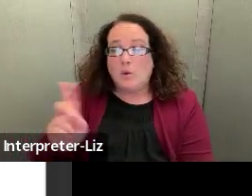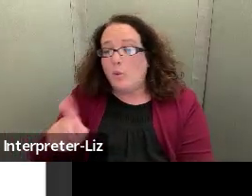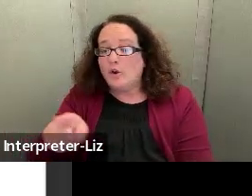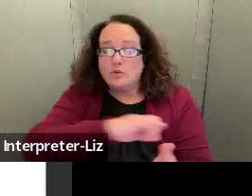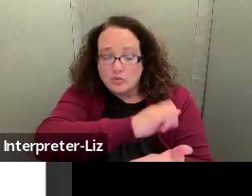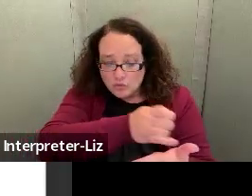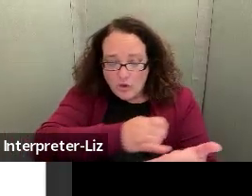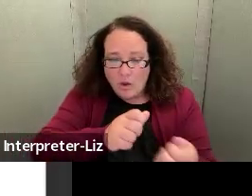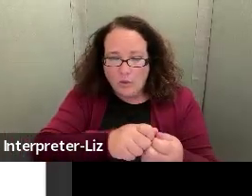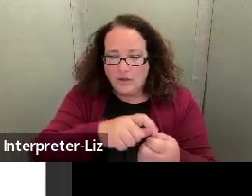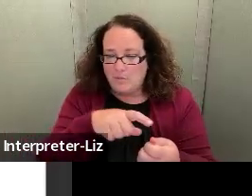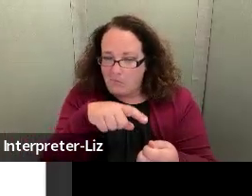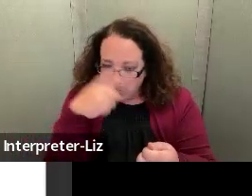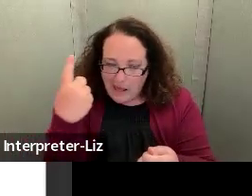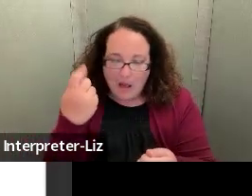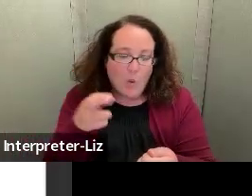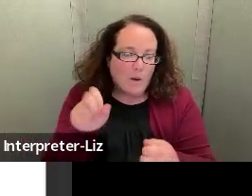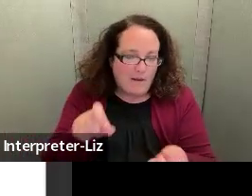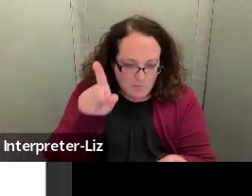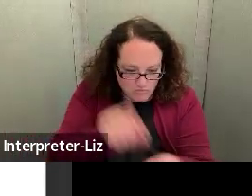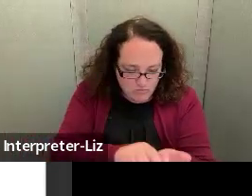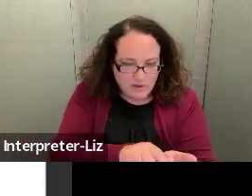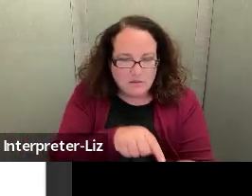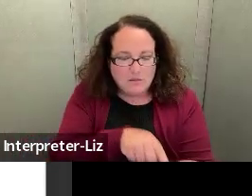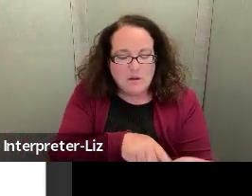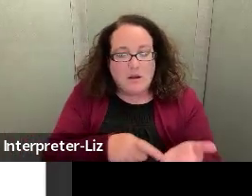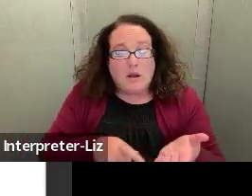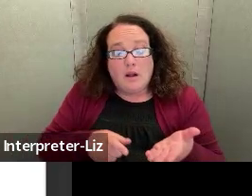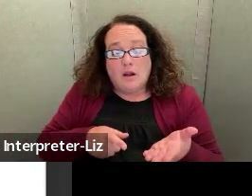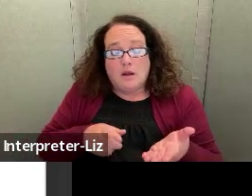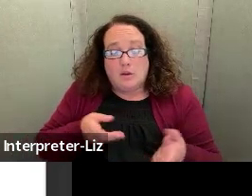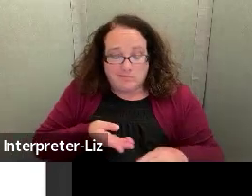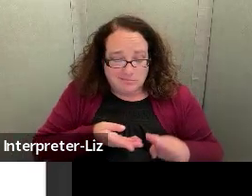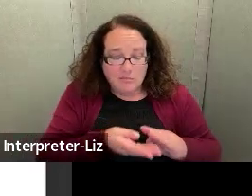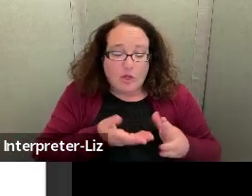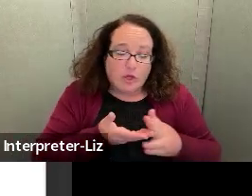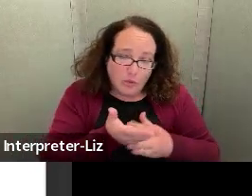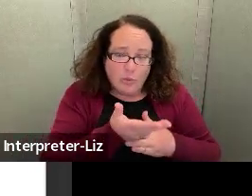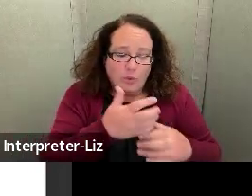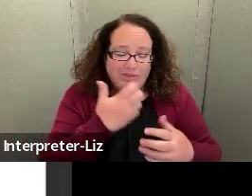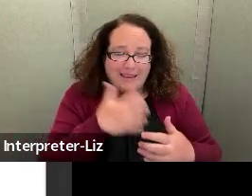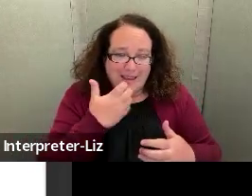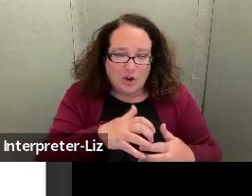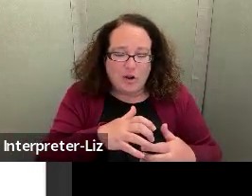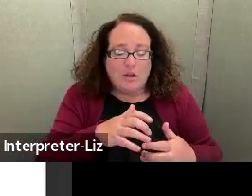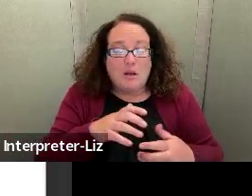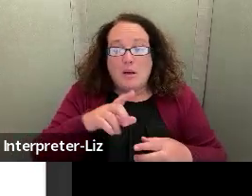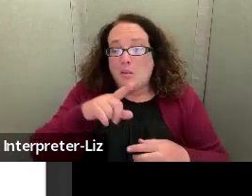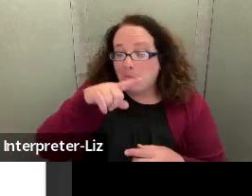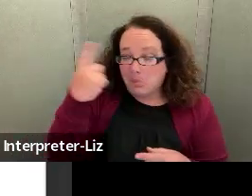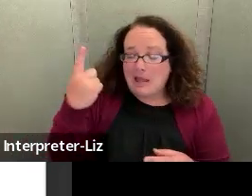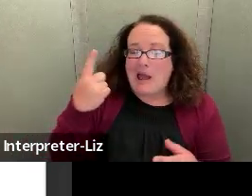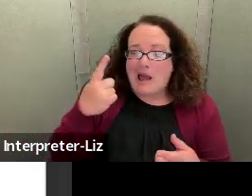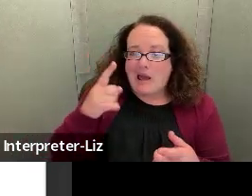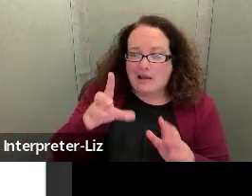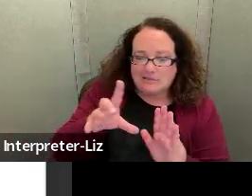a black wax pen or you can print on it, you run it through the heater, and the black catches more of the heat and swells the paper